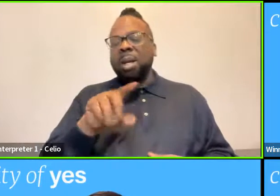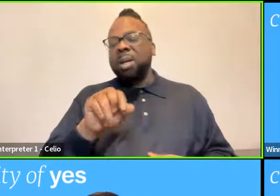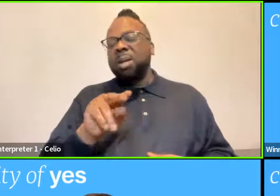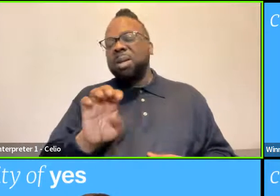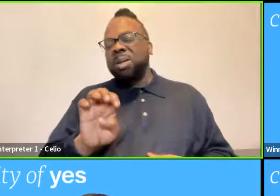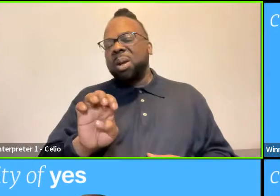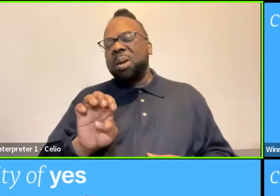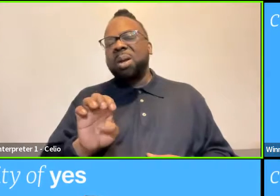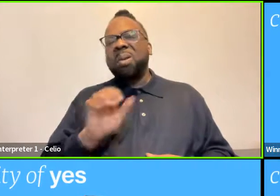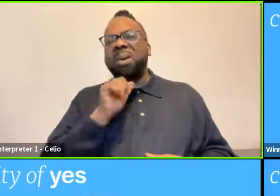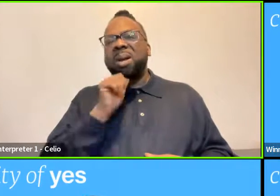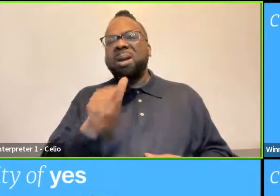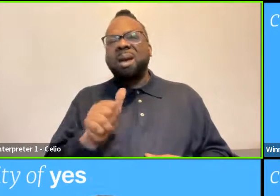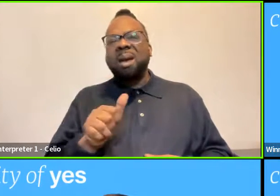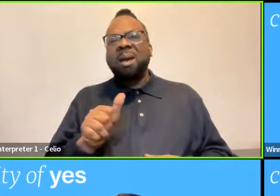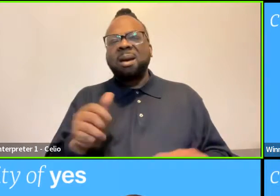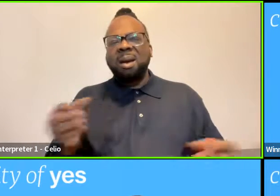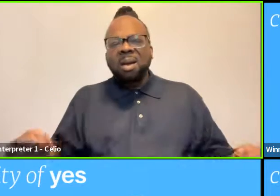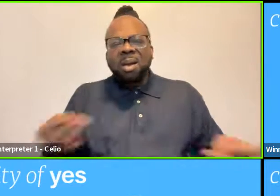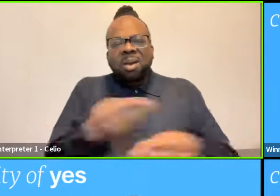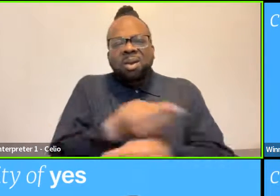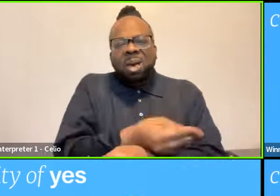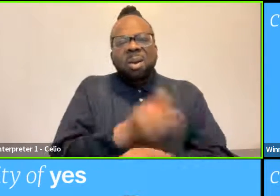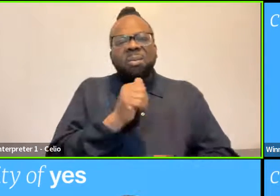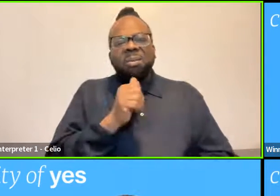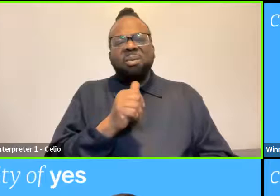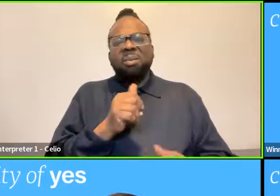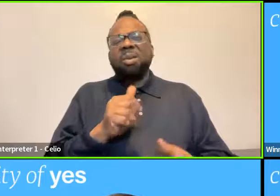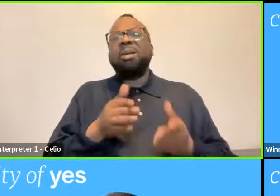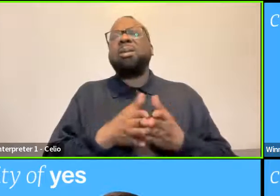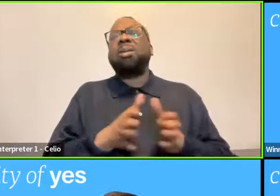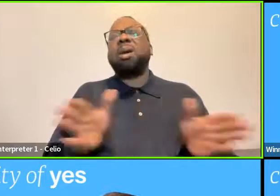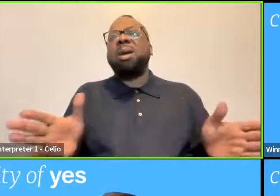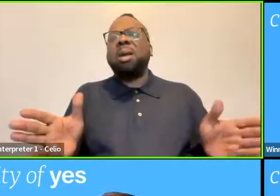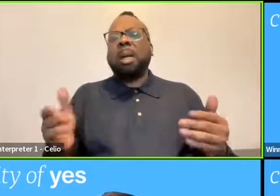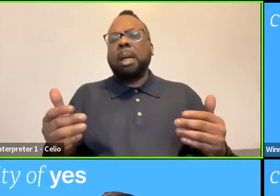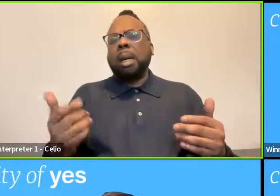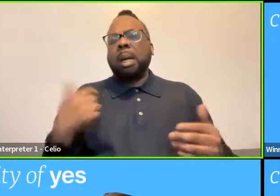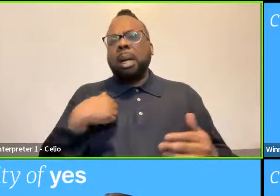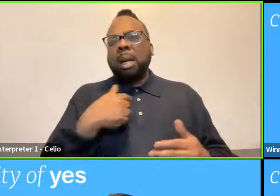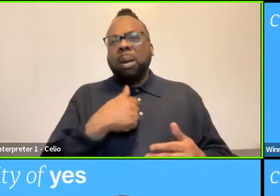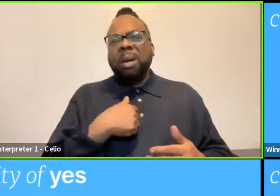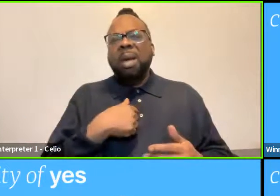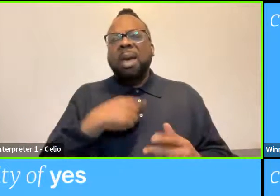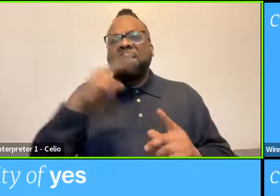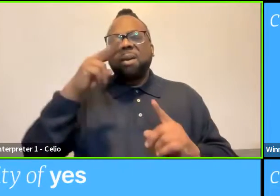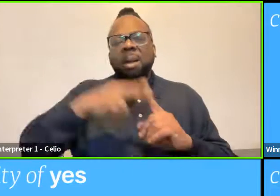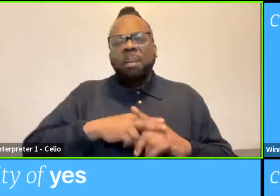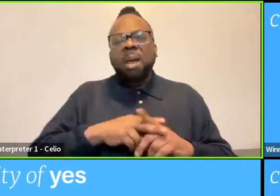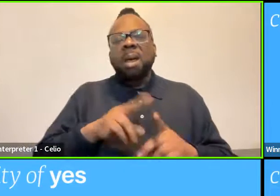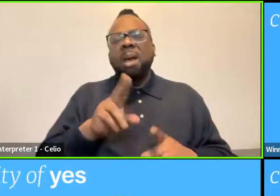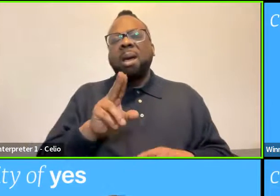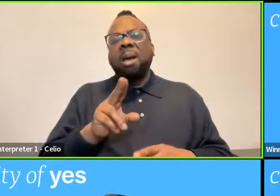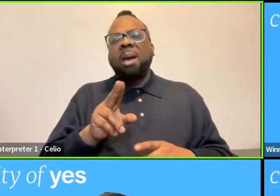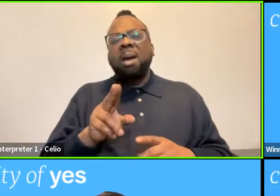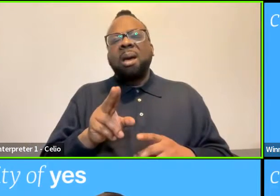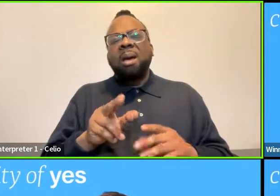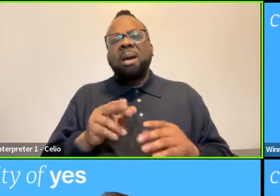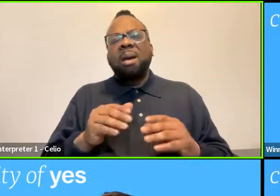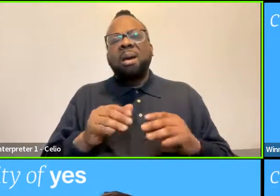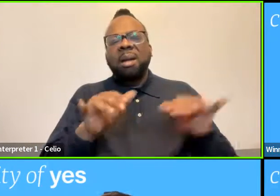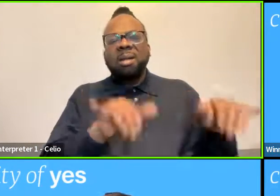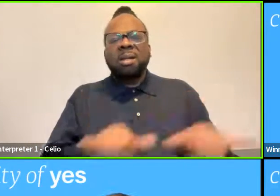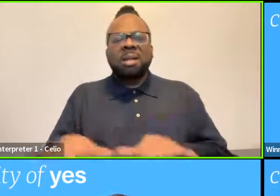we don't give anybody any money. And so generally we have to apply a uniform set of rules